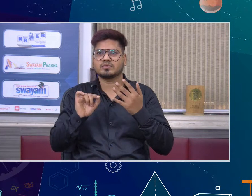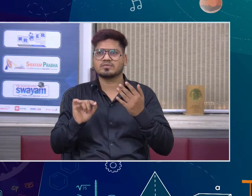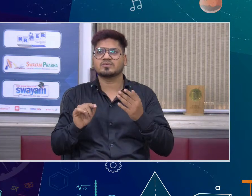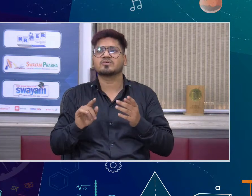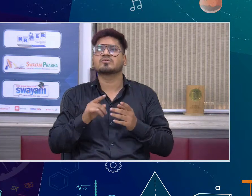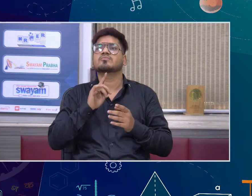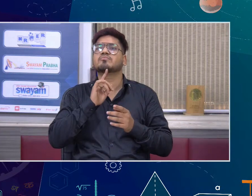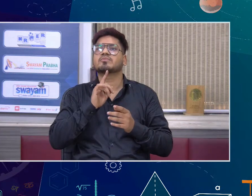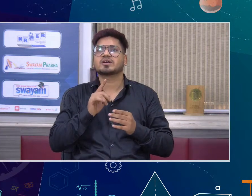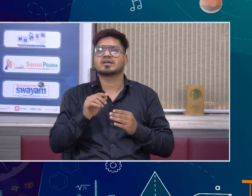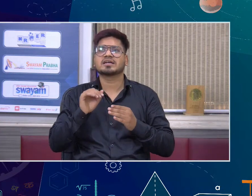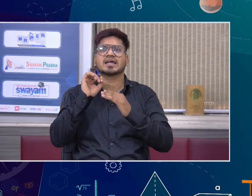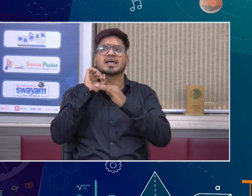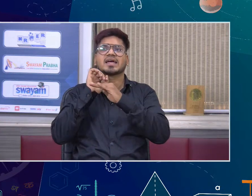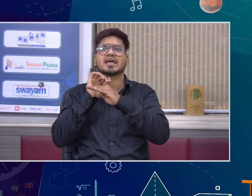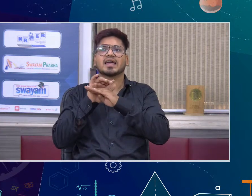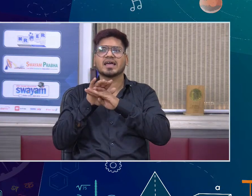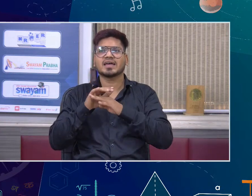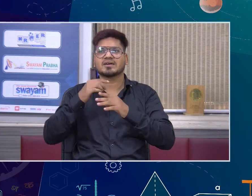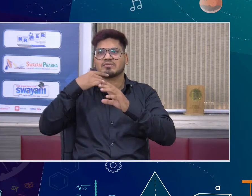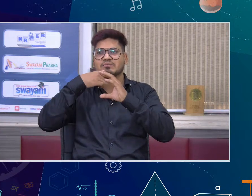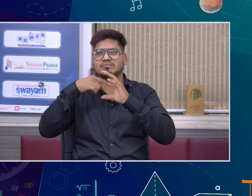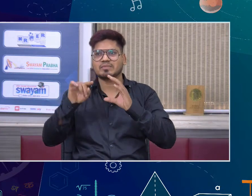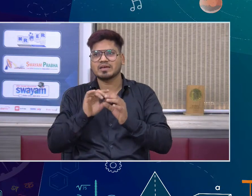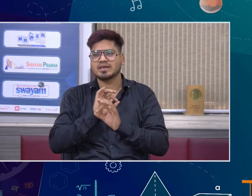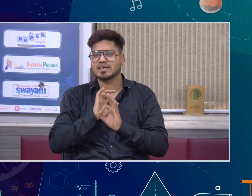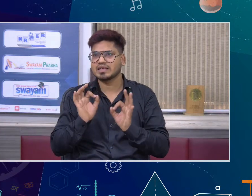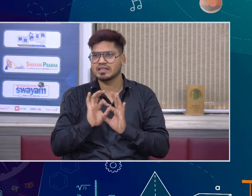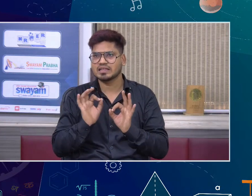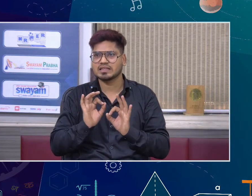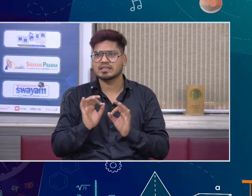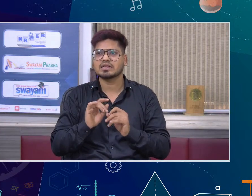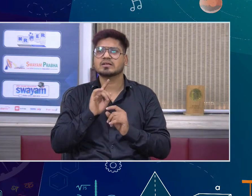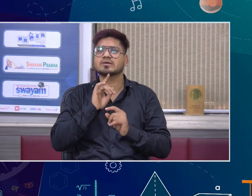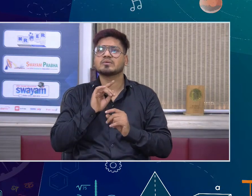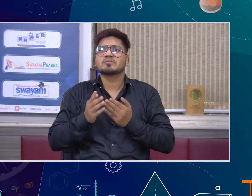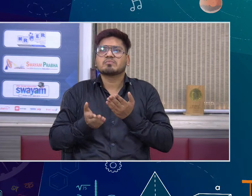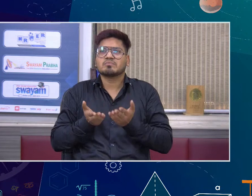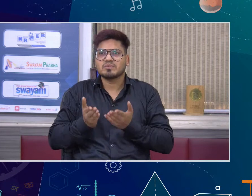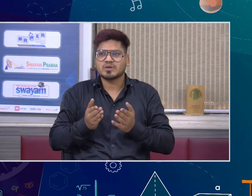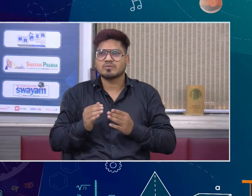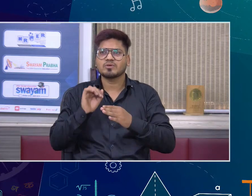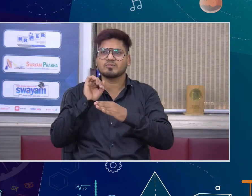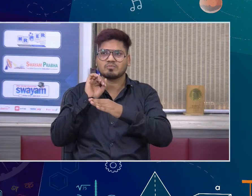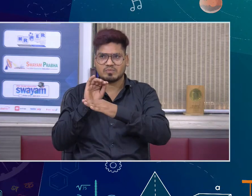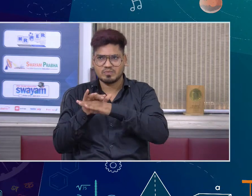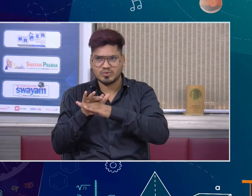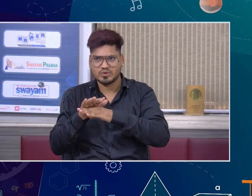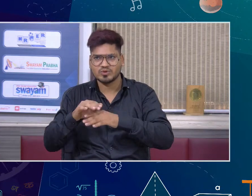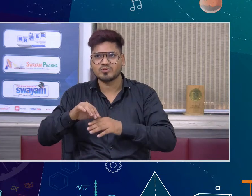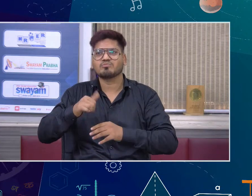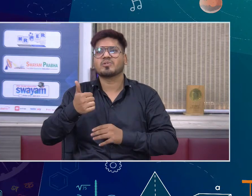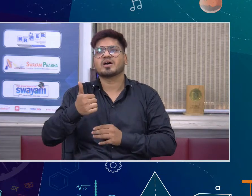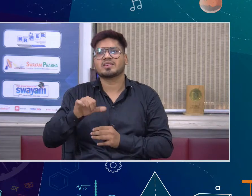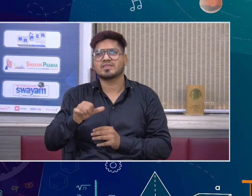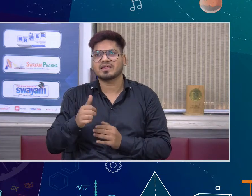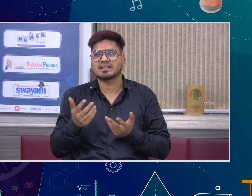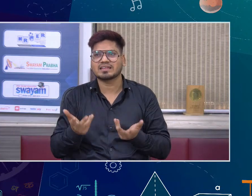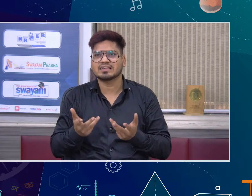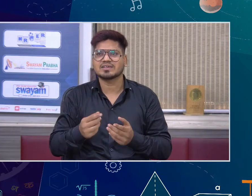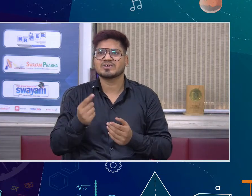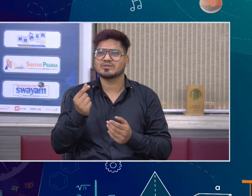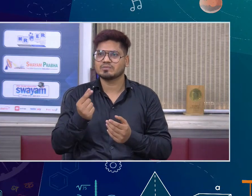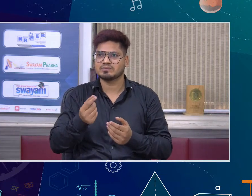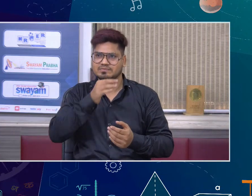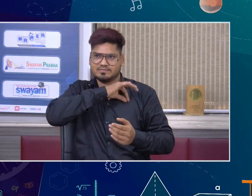letter to me on mail, because the post office people are cheaters. They are taking the